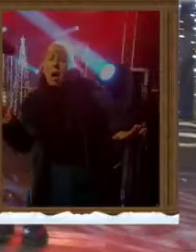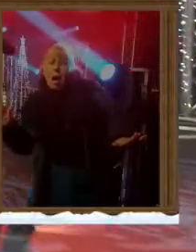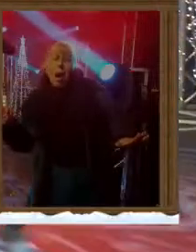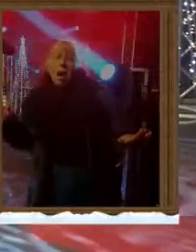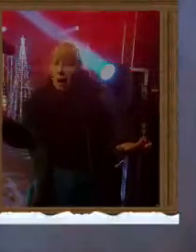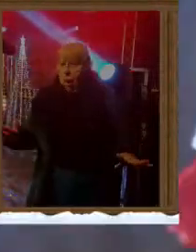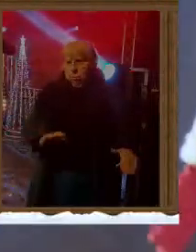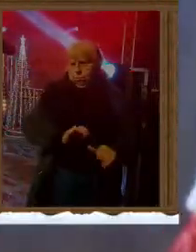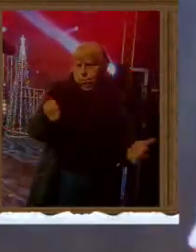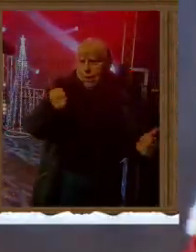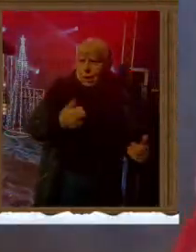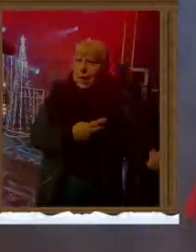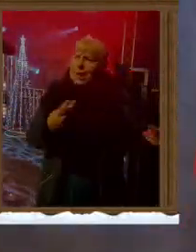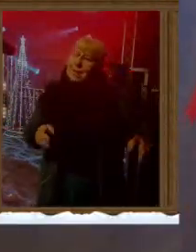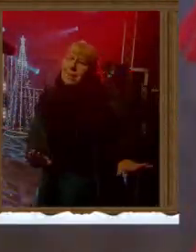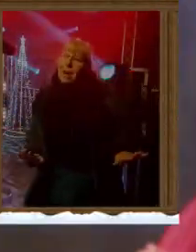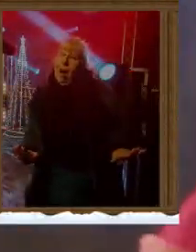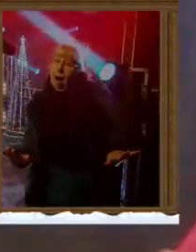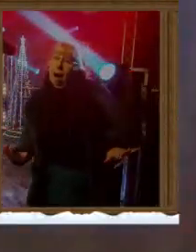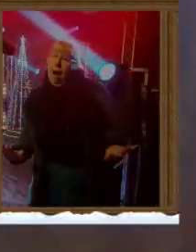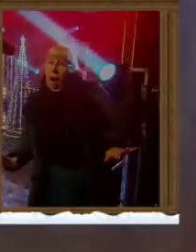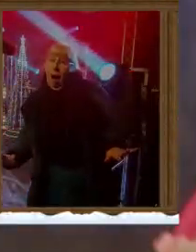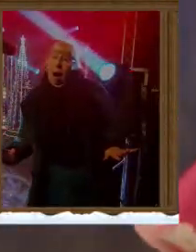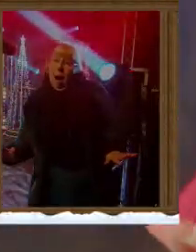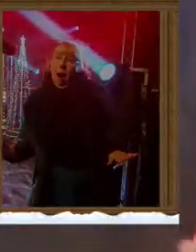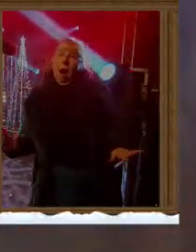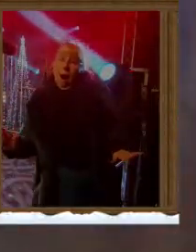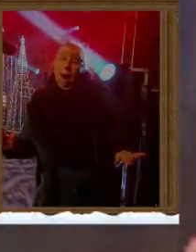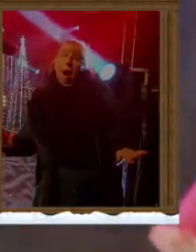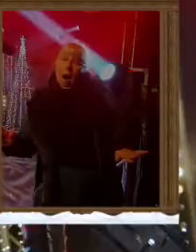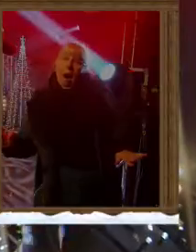Oh, brilliant dancing.